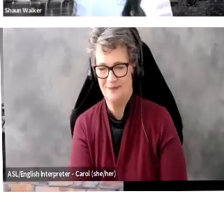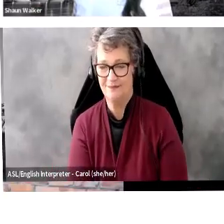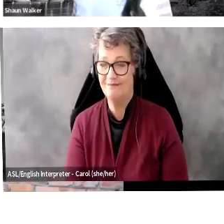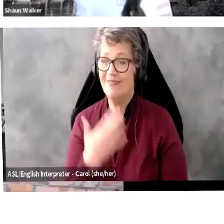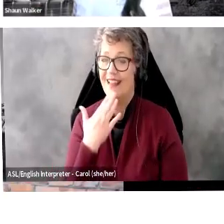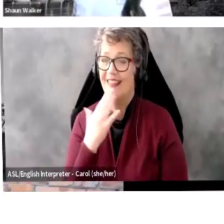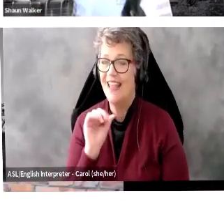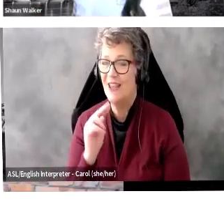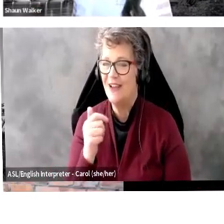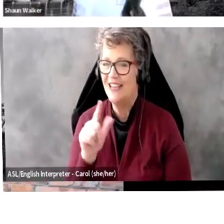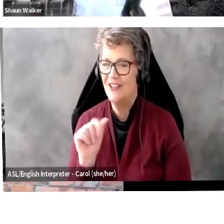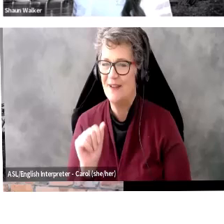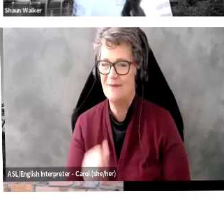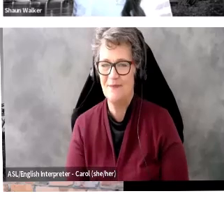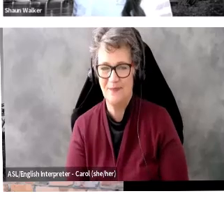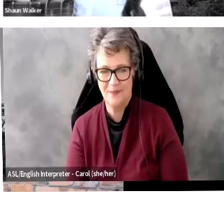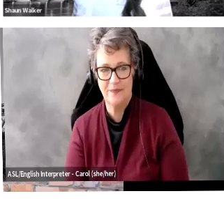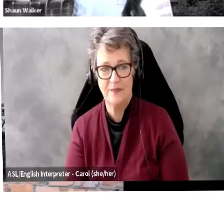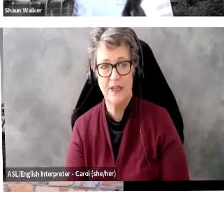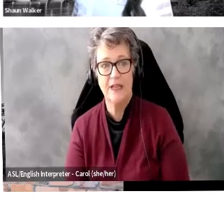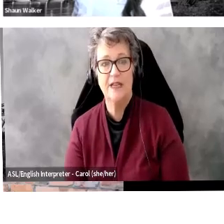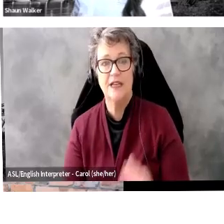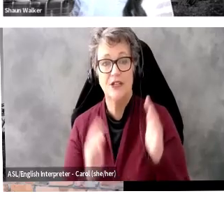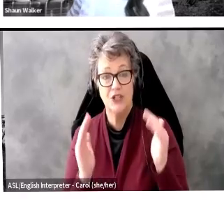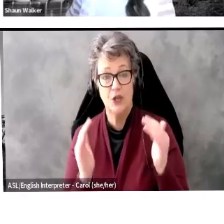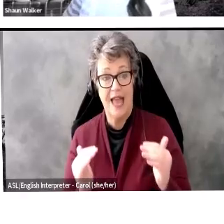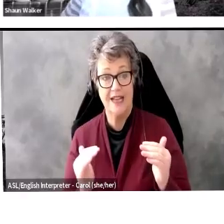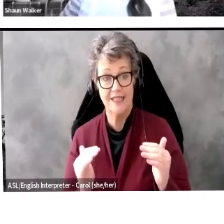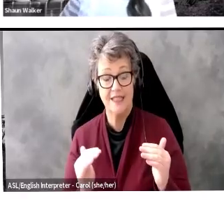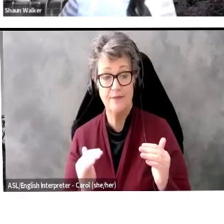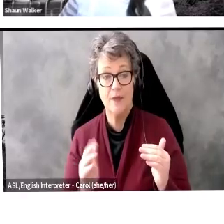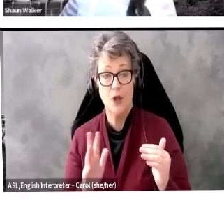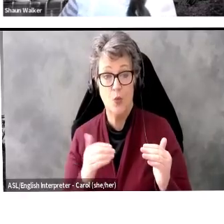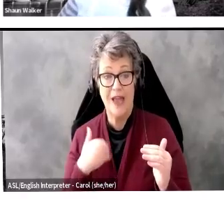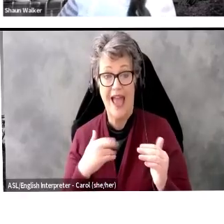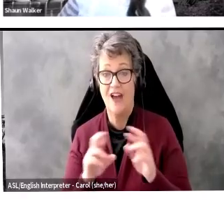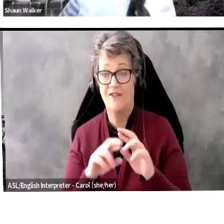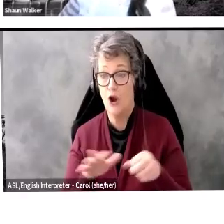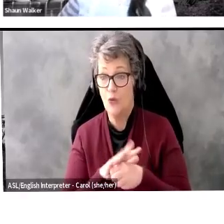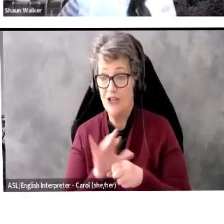Thank you, Angela. And so then next, we have our